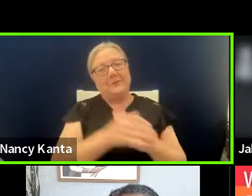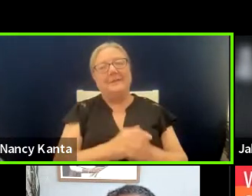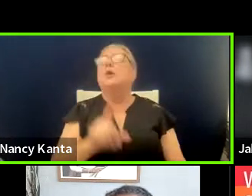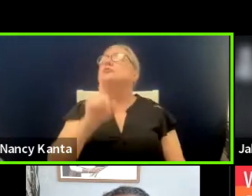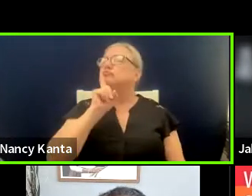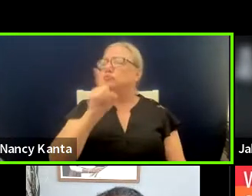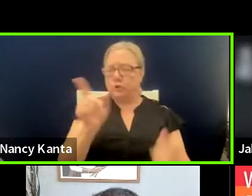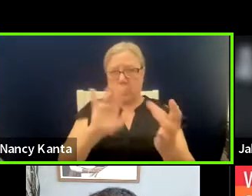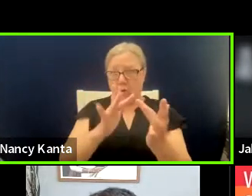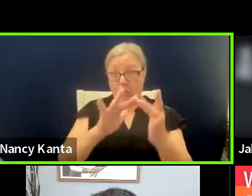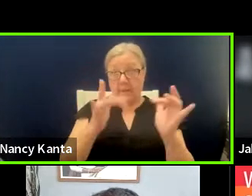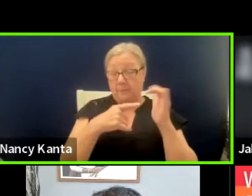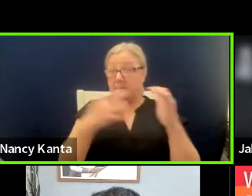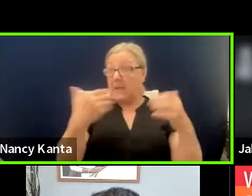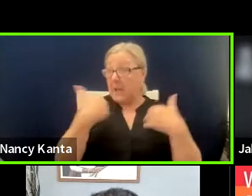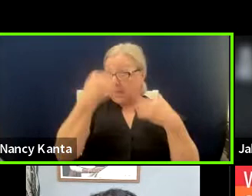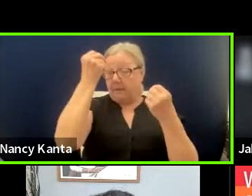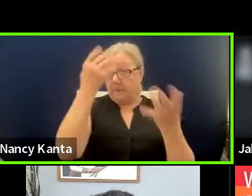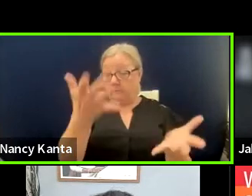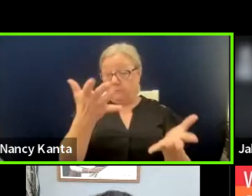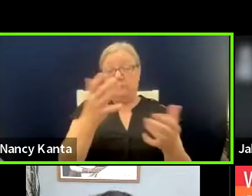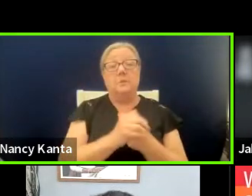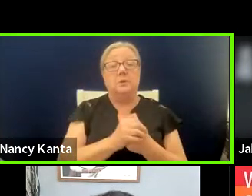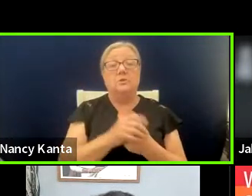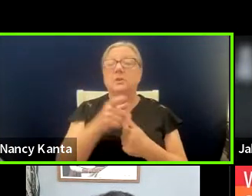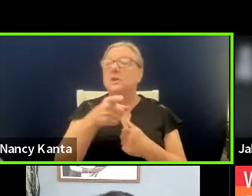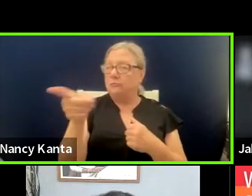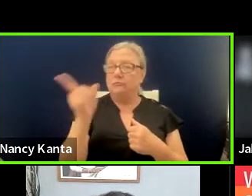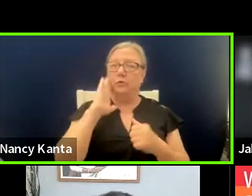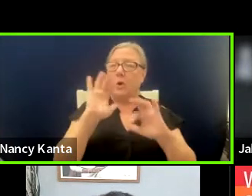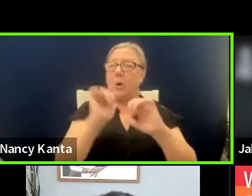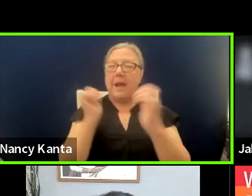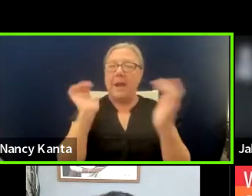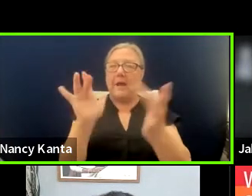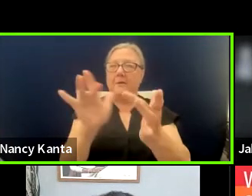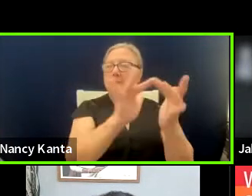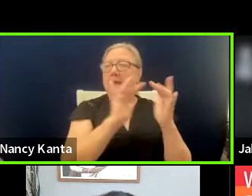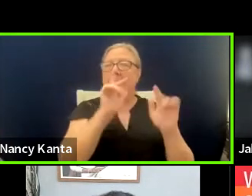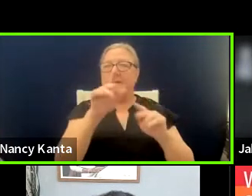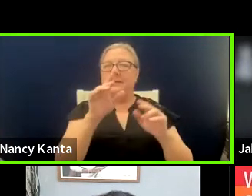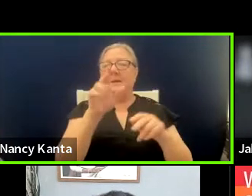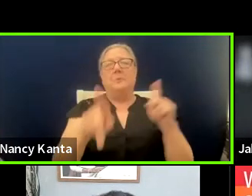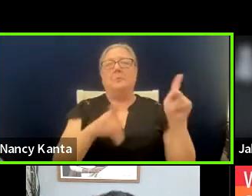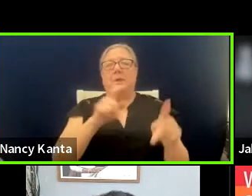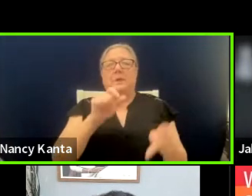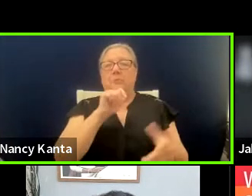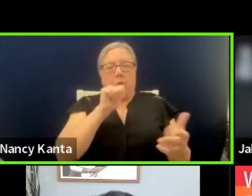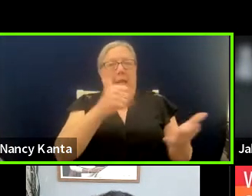website. Take a look, and I think you know how to get a hold of folks. Yes. It's not in the meeting. Thank you.